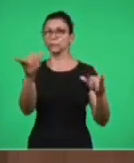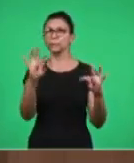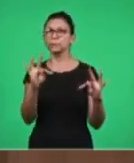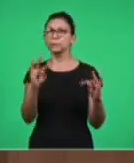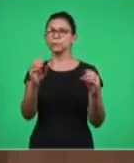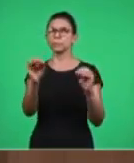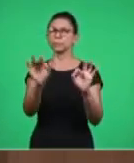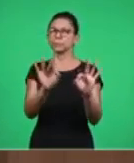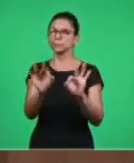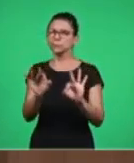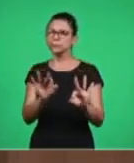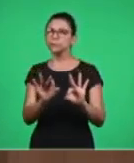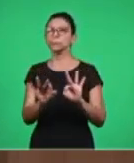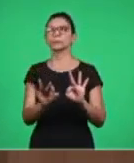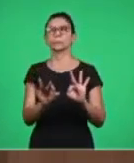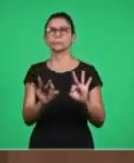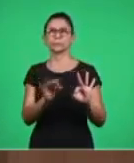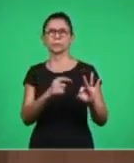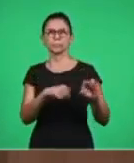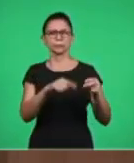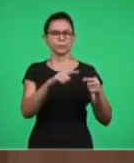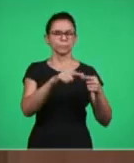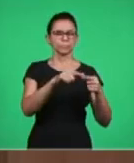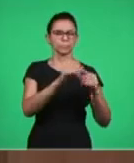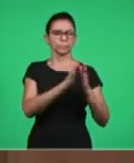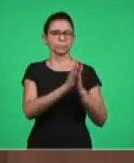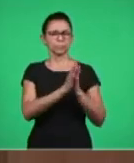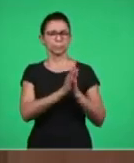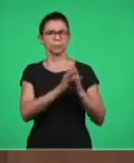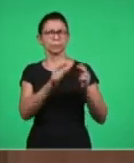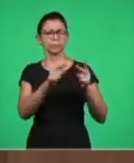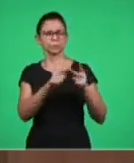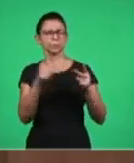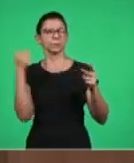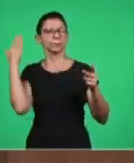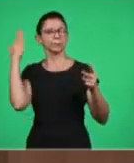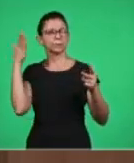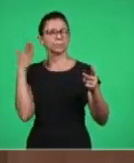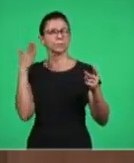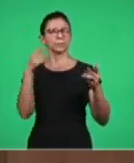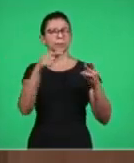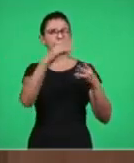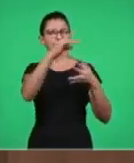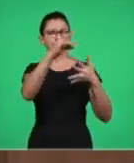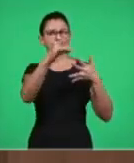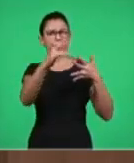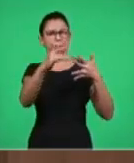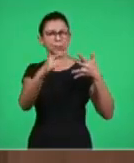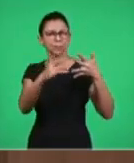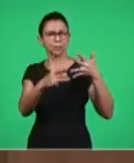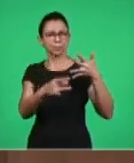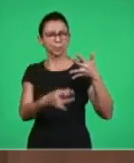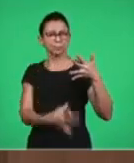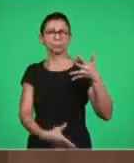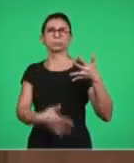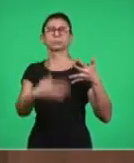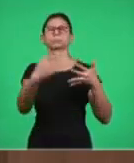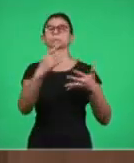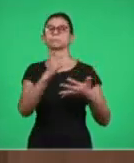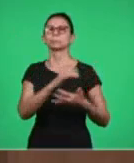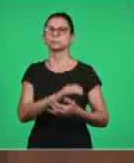And everything was prepared for that day. Prayer, the messages, everything was